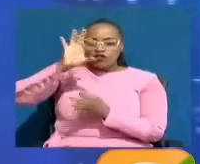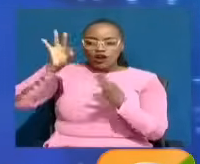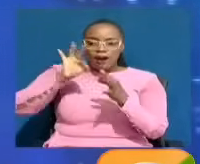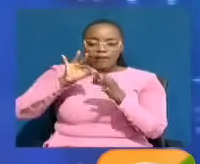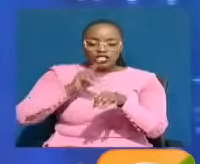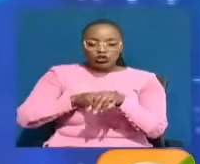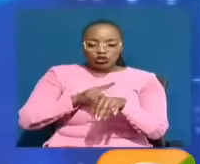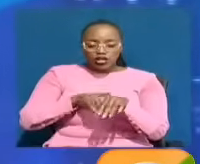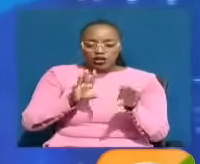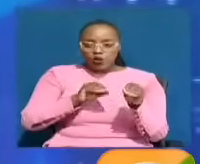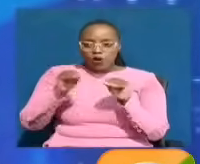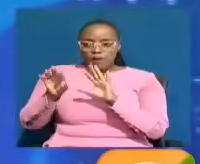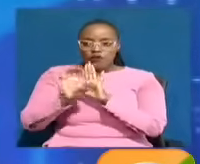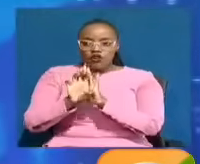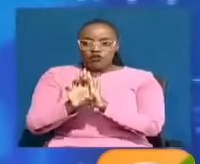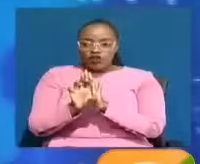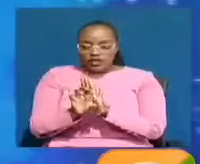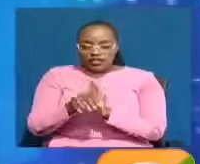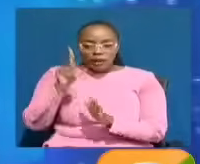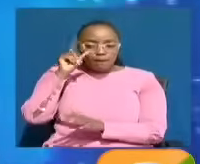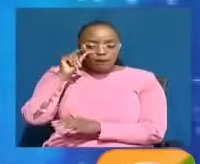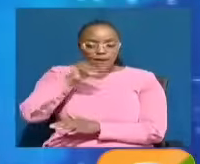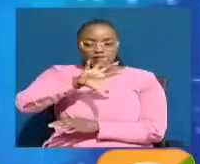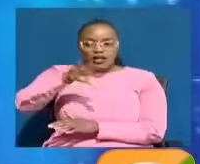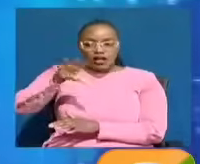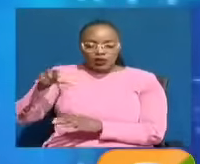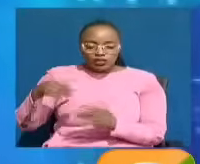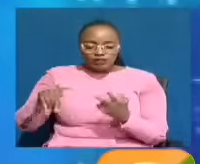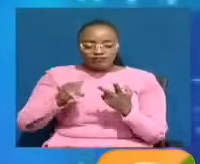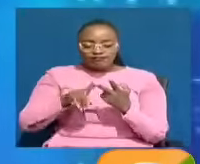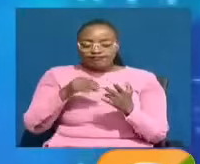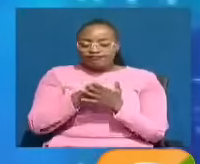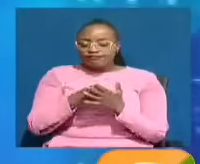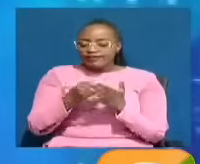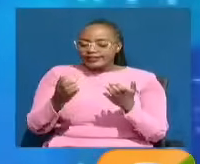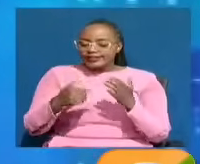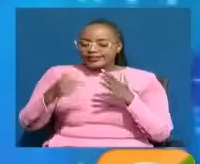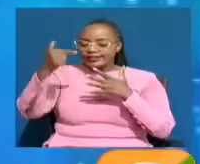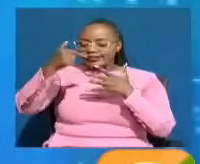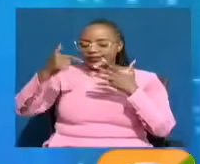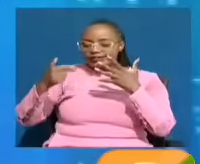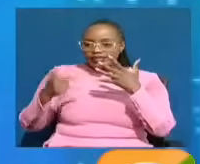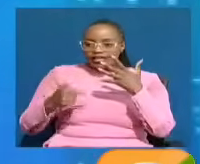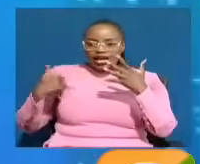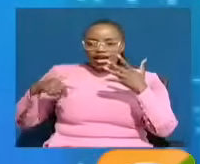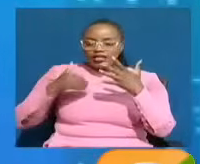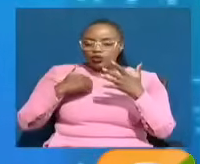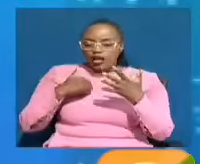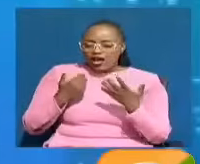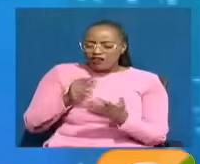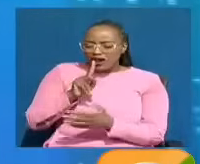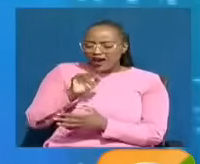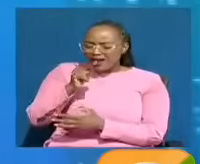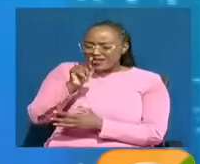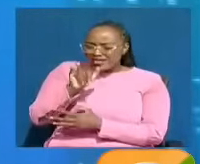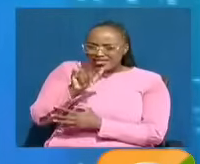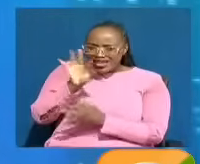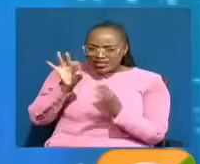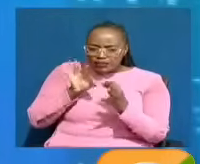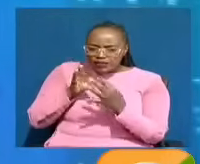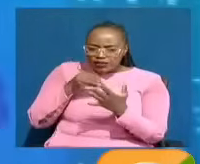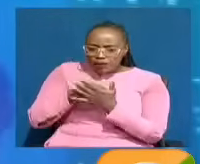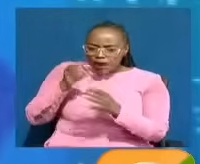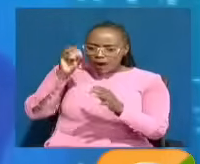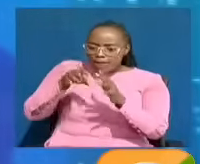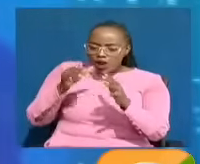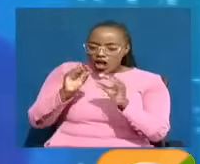going into, for example, Mombasa County, and we need this amount of money. So we don't have a kitty where we've put in everything. That